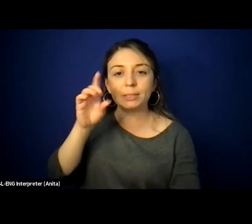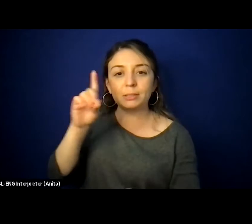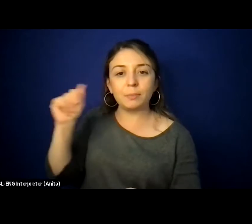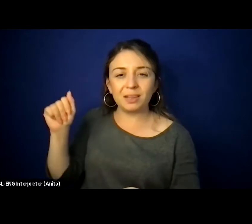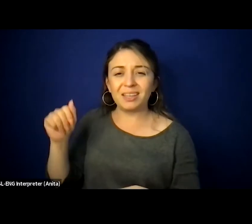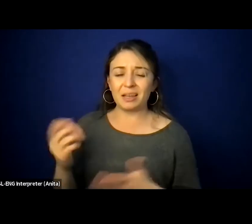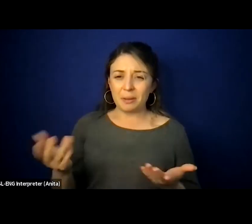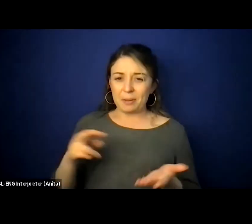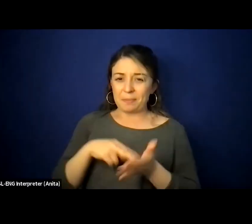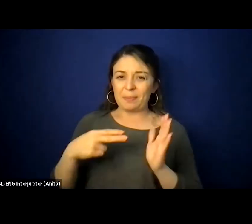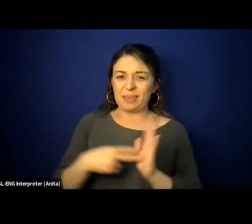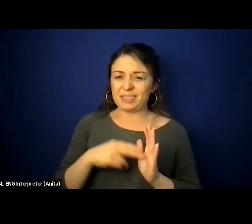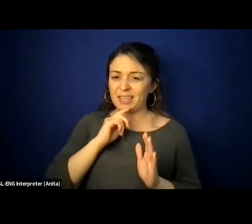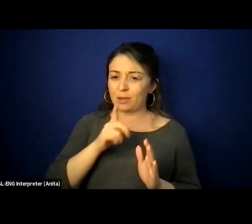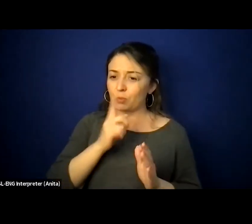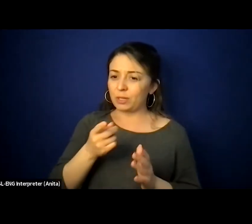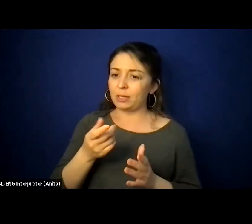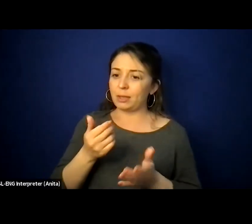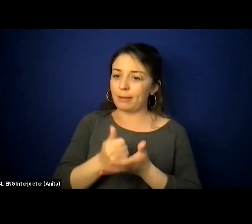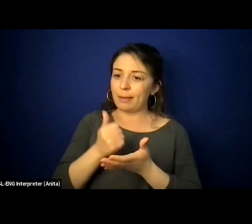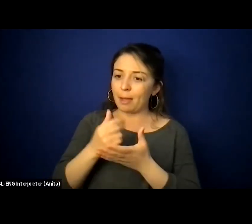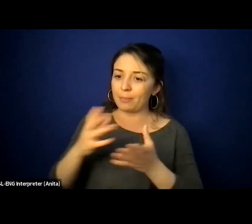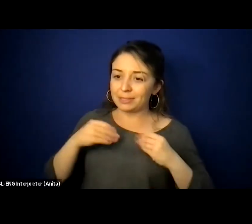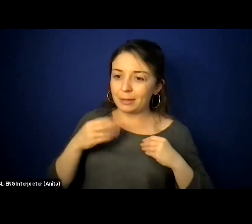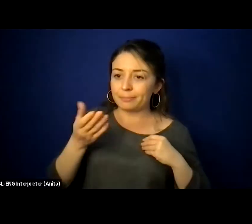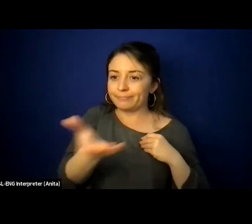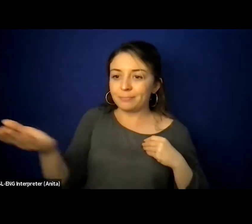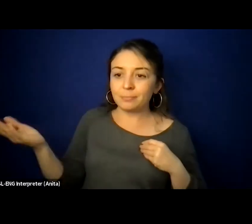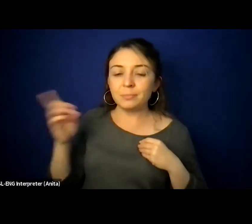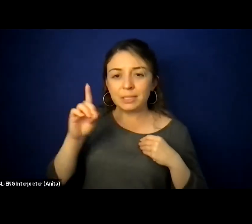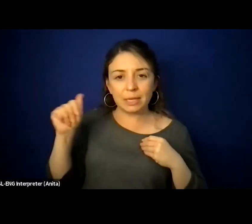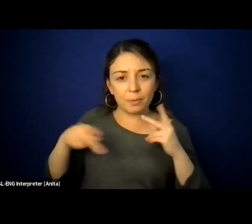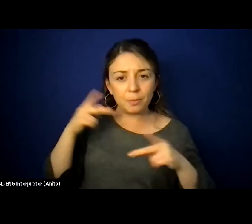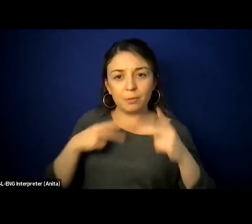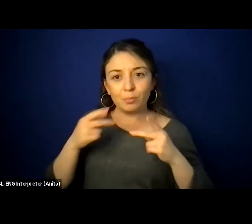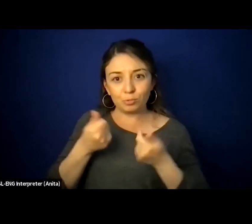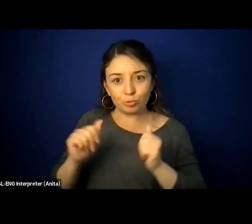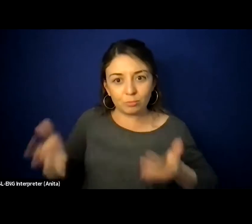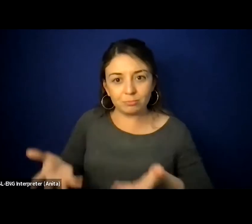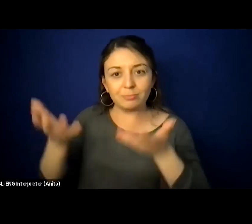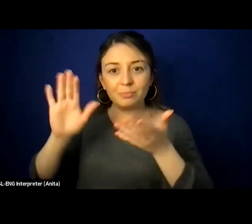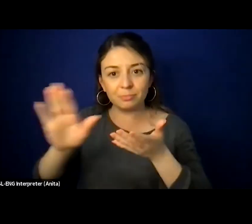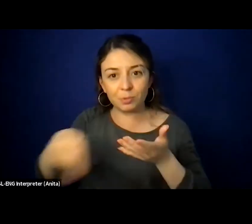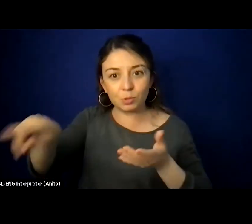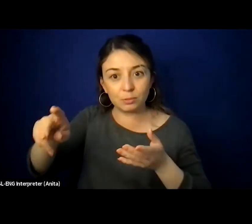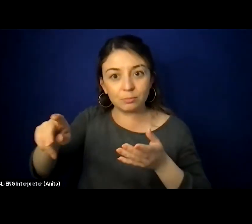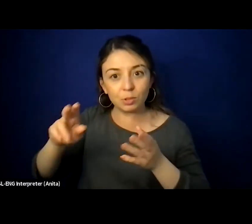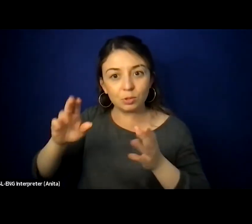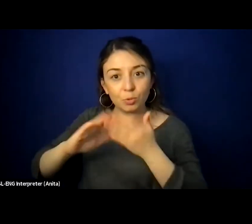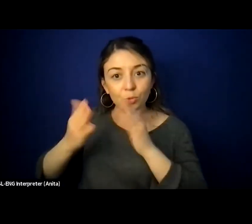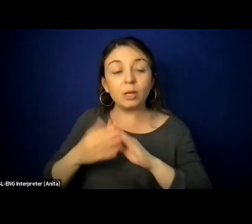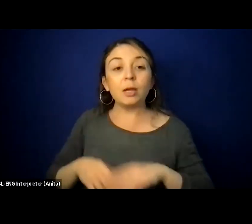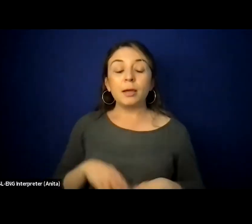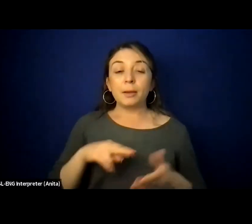reject disabled narratives and existence, and to deem disabled people as essentially human